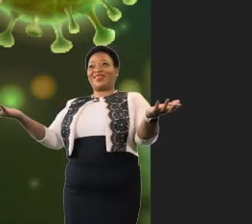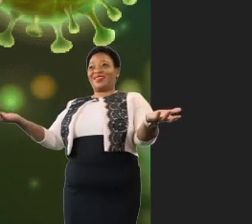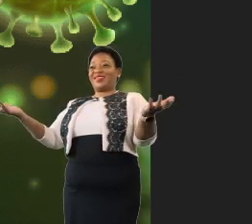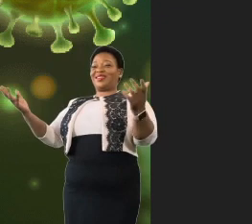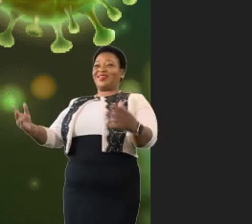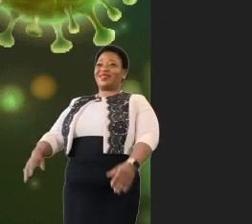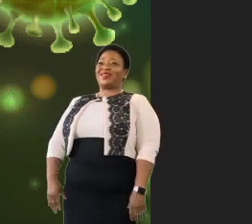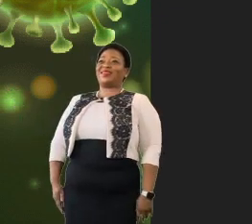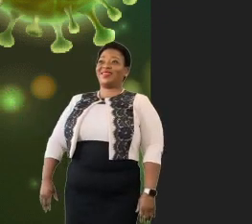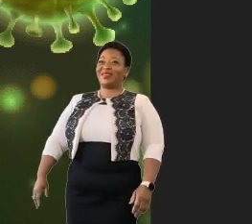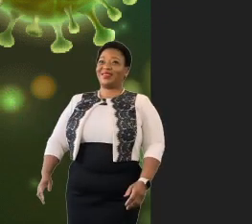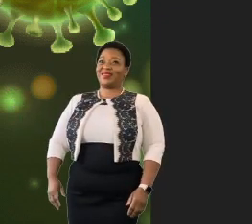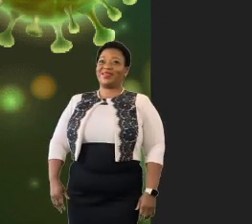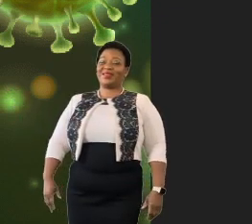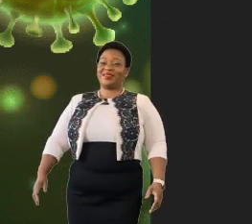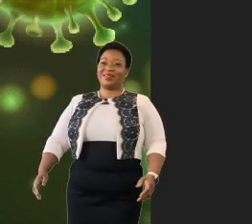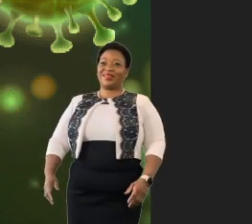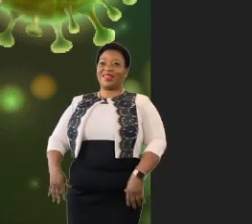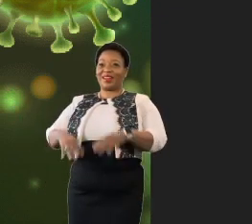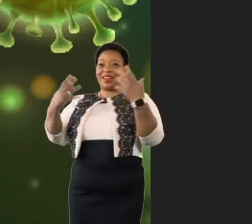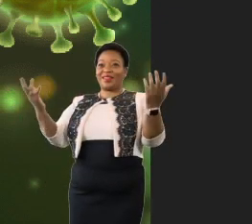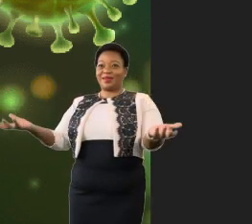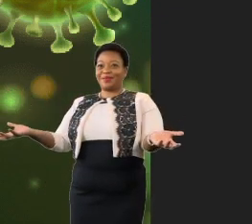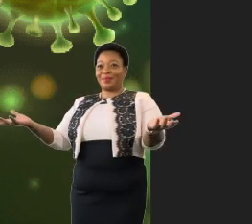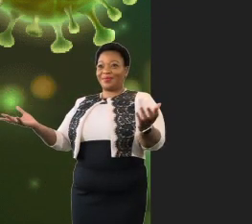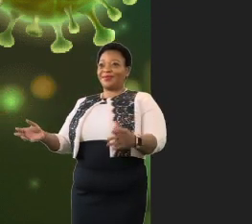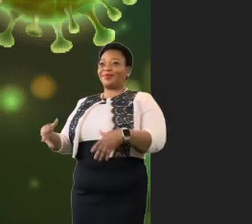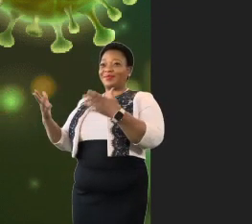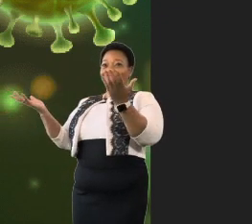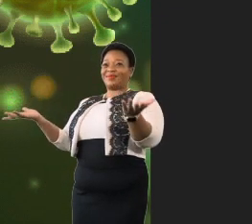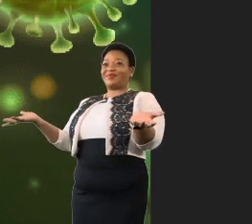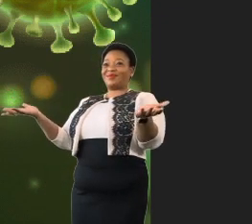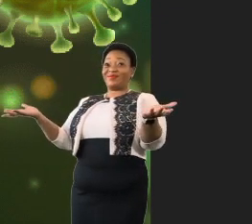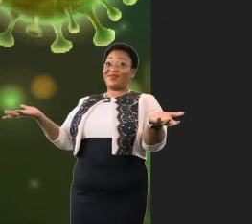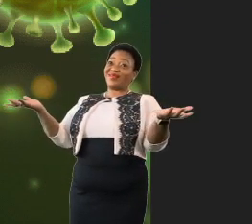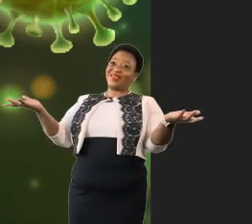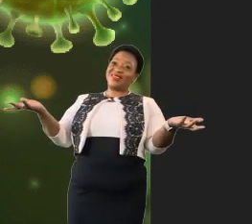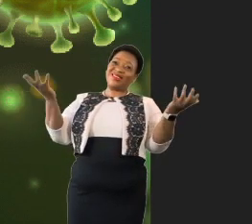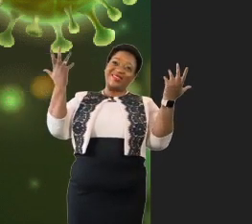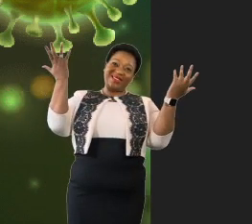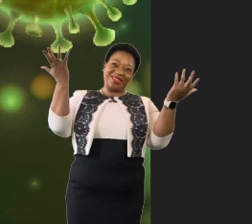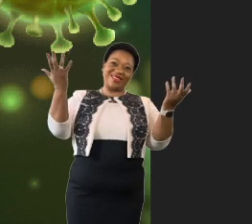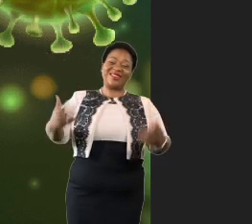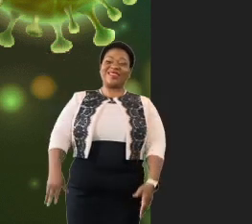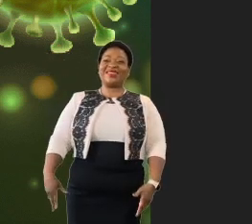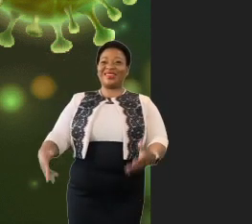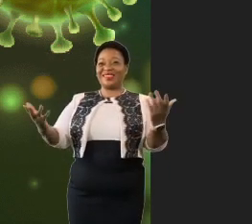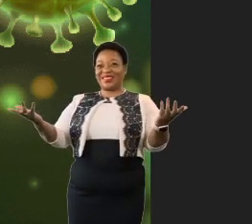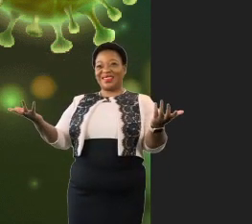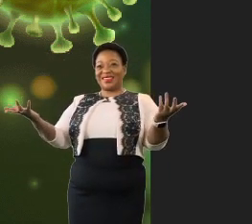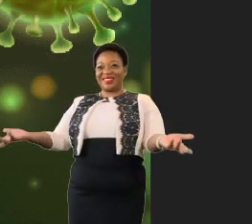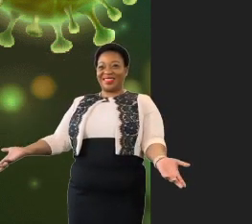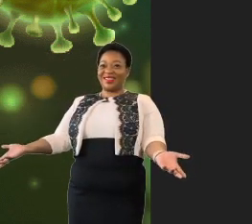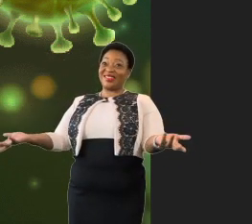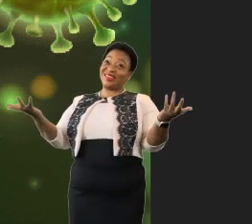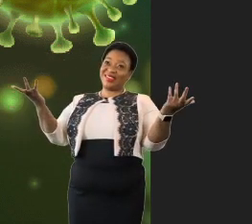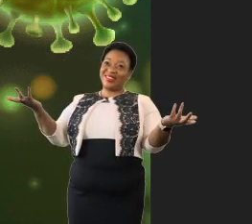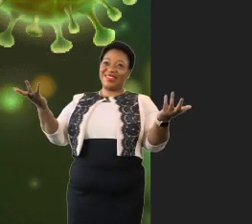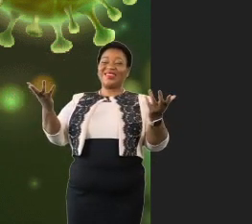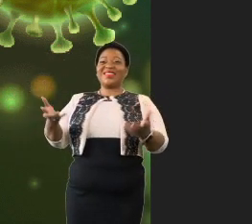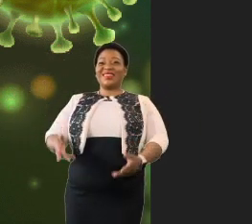on the inputs made, I think I managed to listen to Freaky's presentation where you were giving that based on the direction